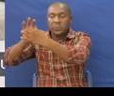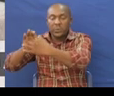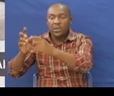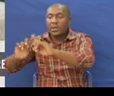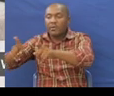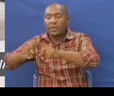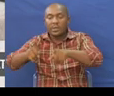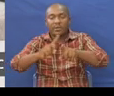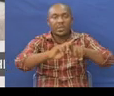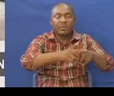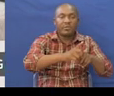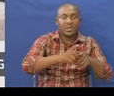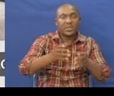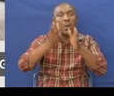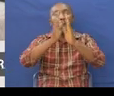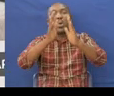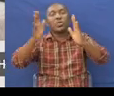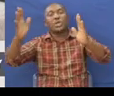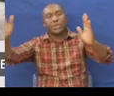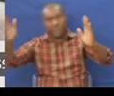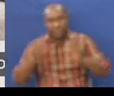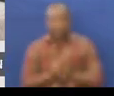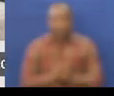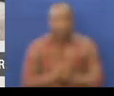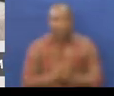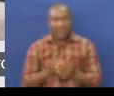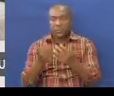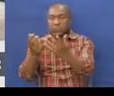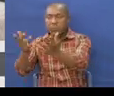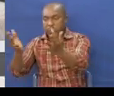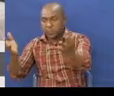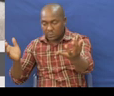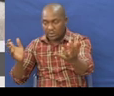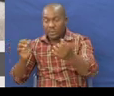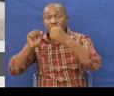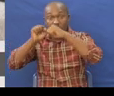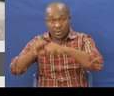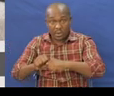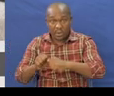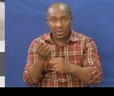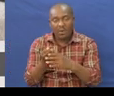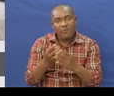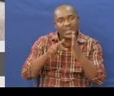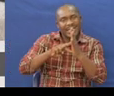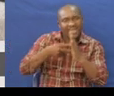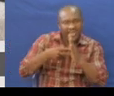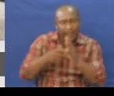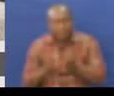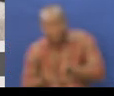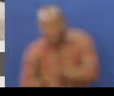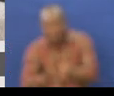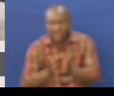very different, maybe population, which you've not used it to. So you need to have all the techniques and methods